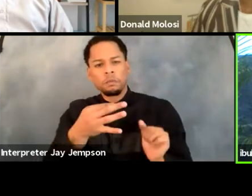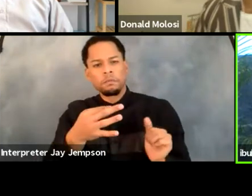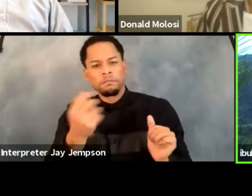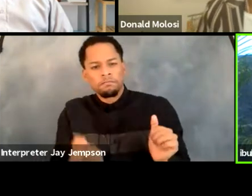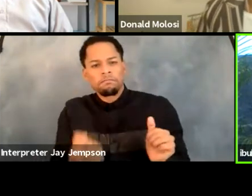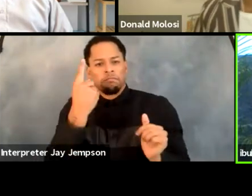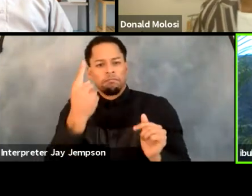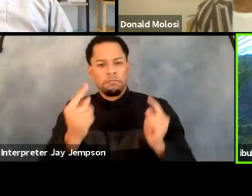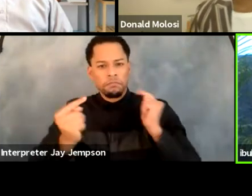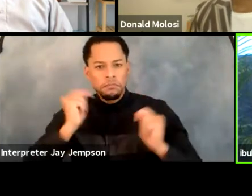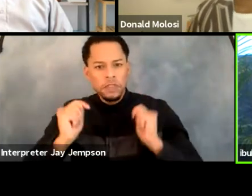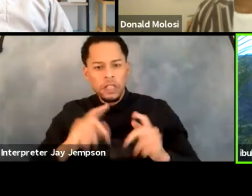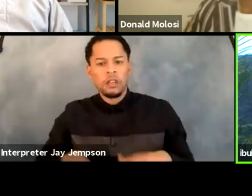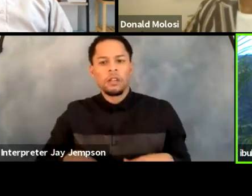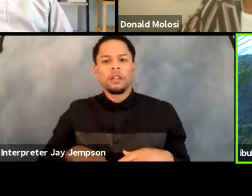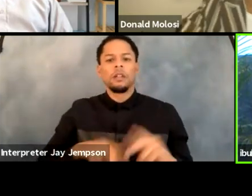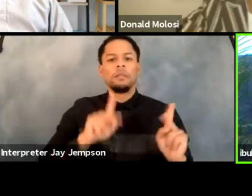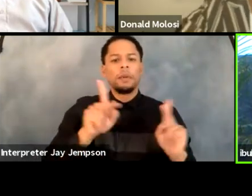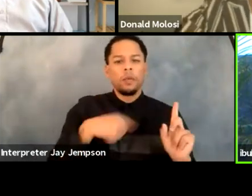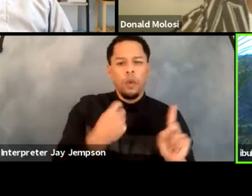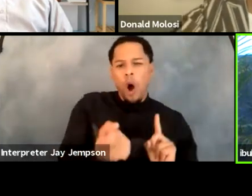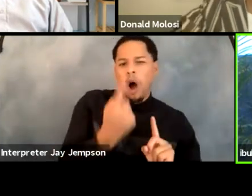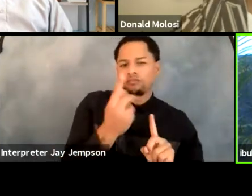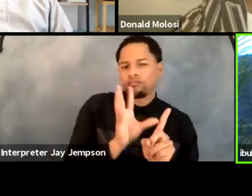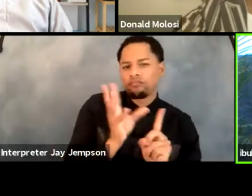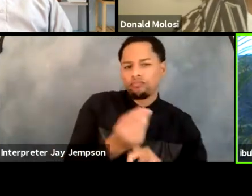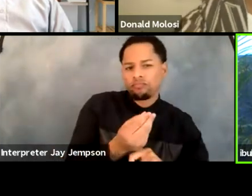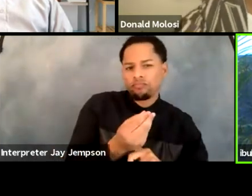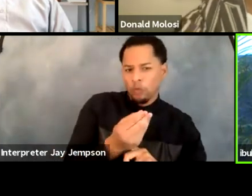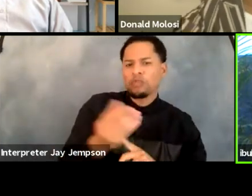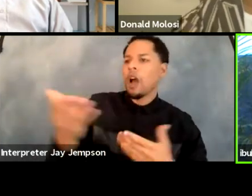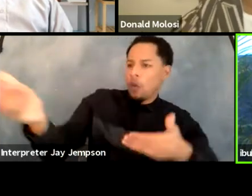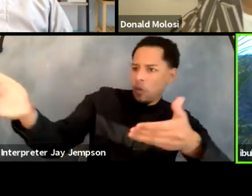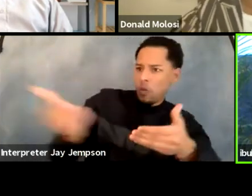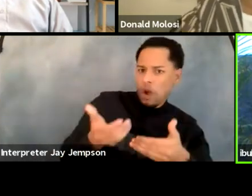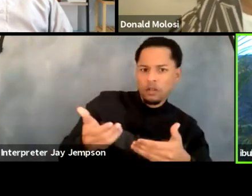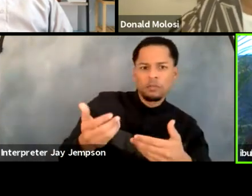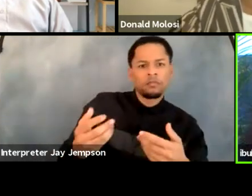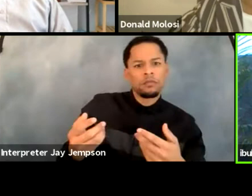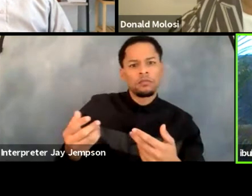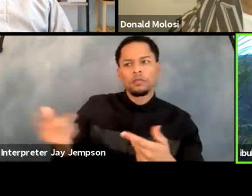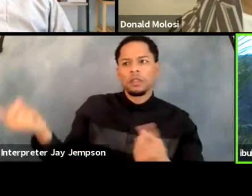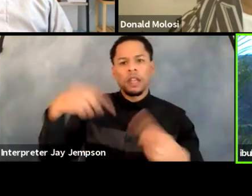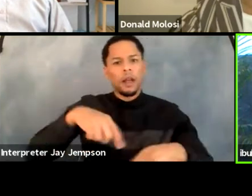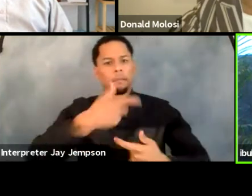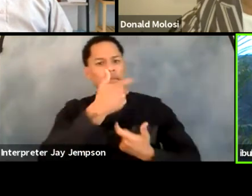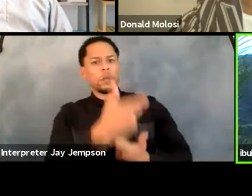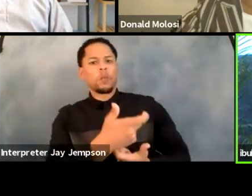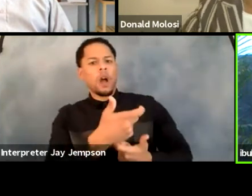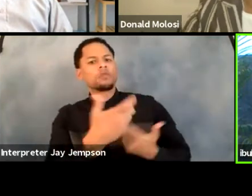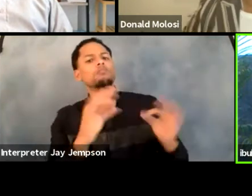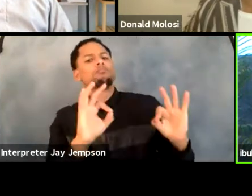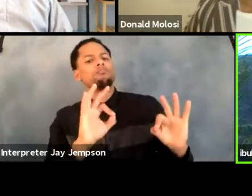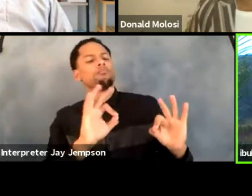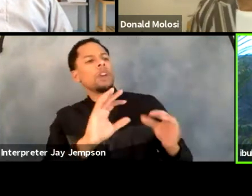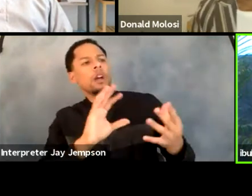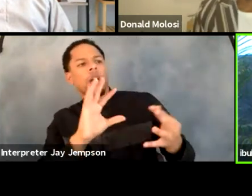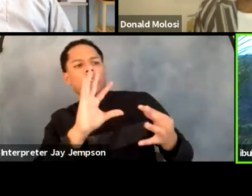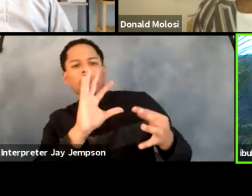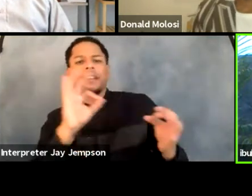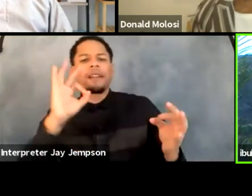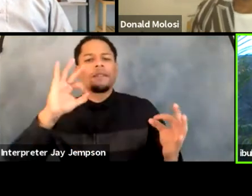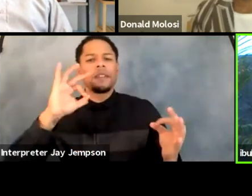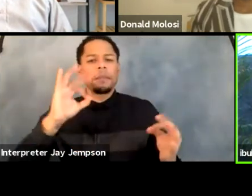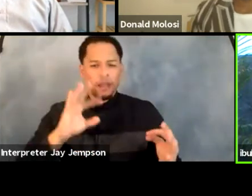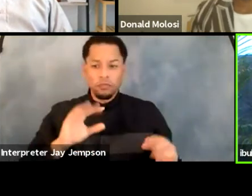inclined, people that don't know anything about it and just want to come and see the play. So I bring them on board to tell me, what do you feel about this